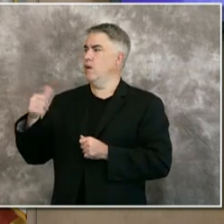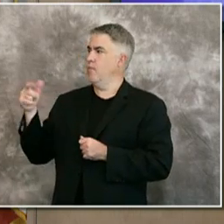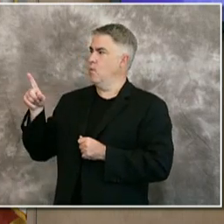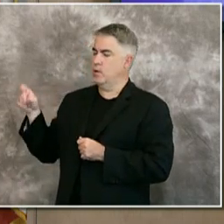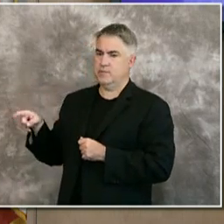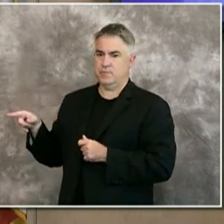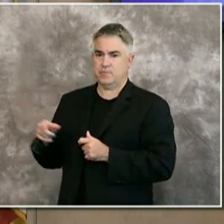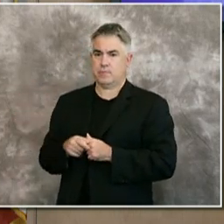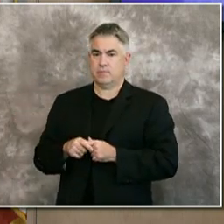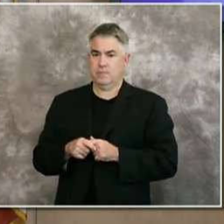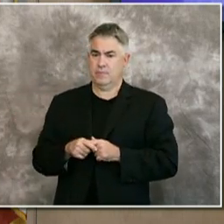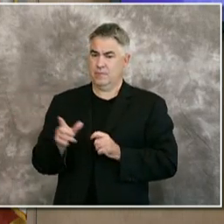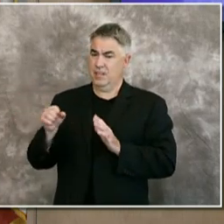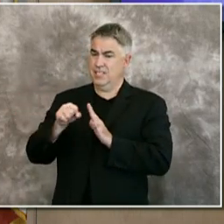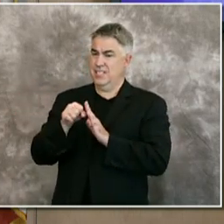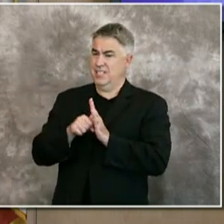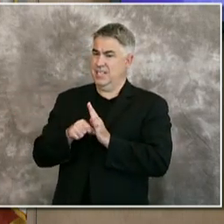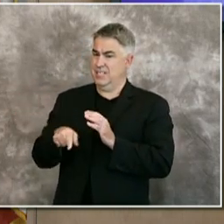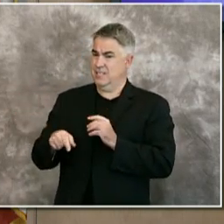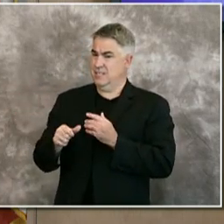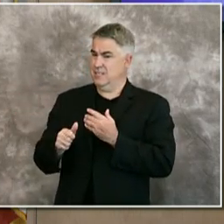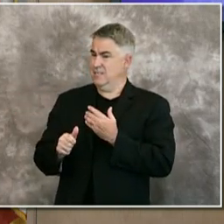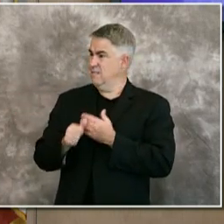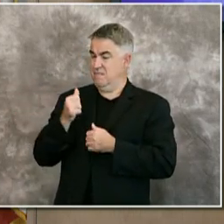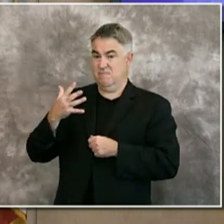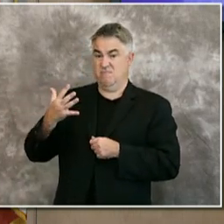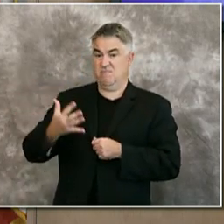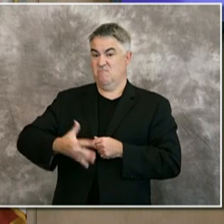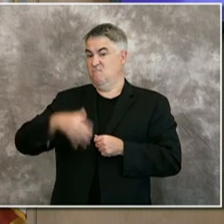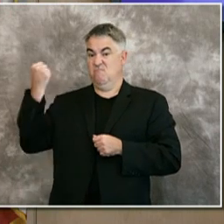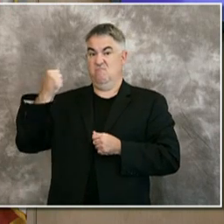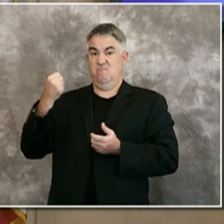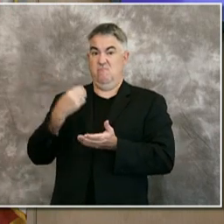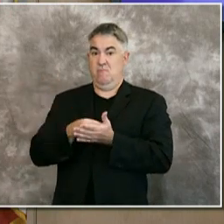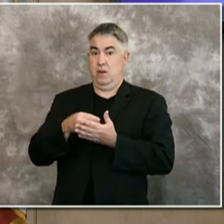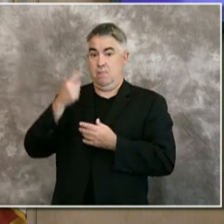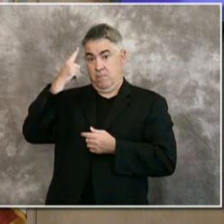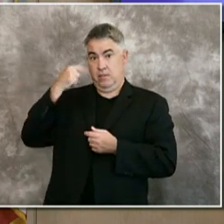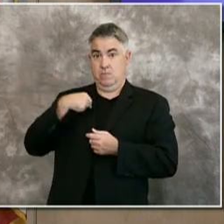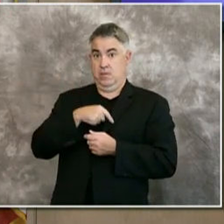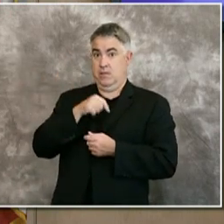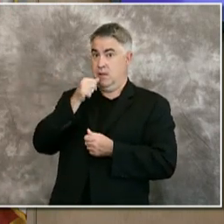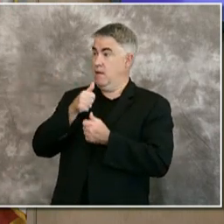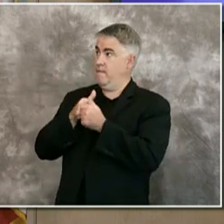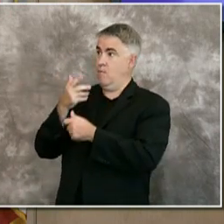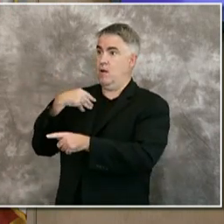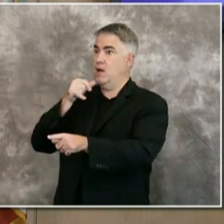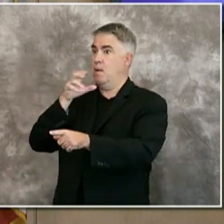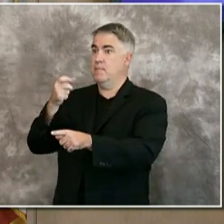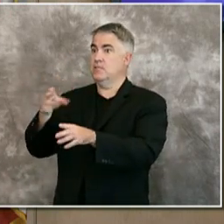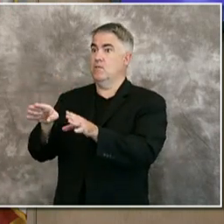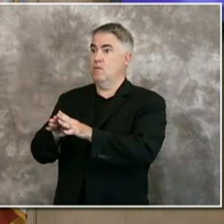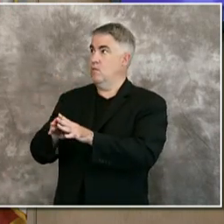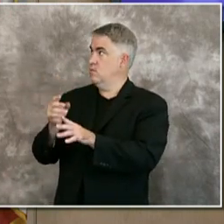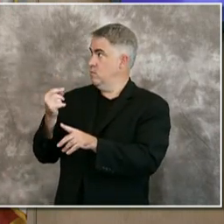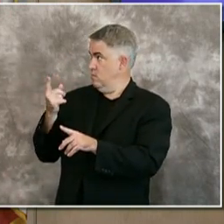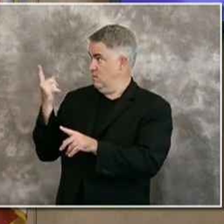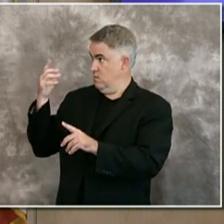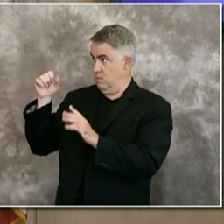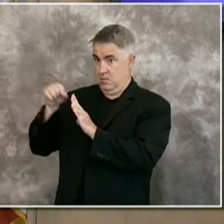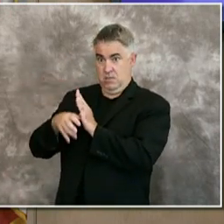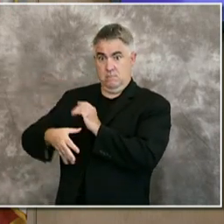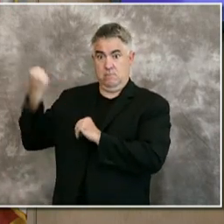one is, the state has threatened to withhold funding because of the city's refusal to close its beaches this weekend. Will the county be affected by this as